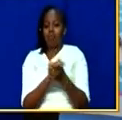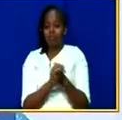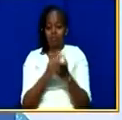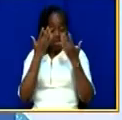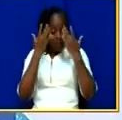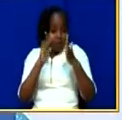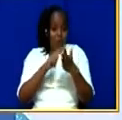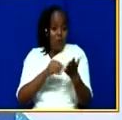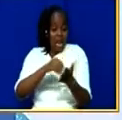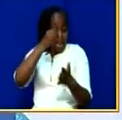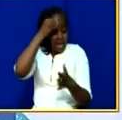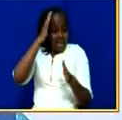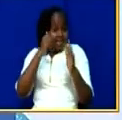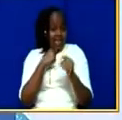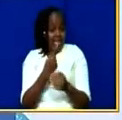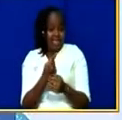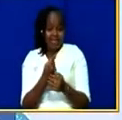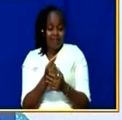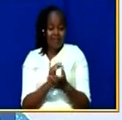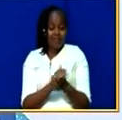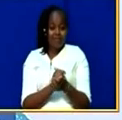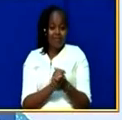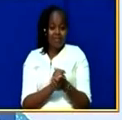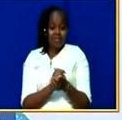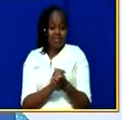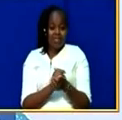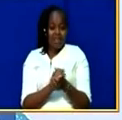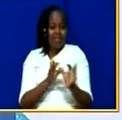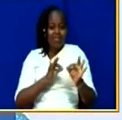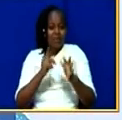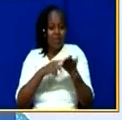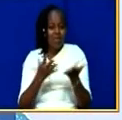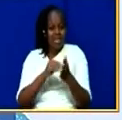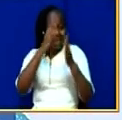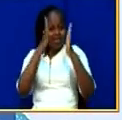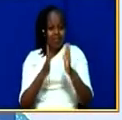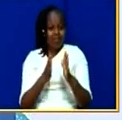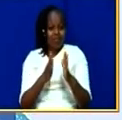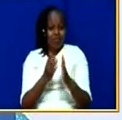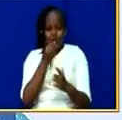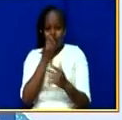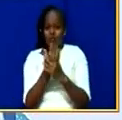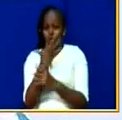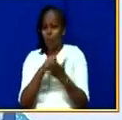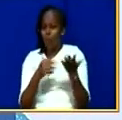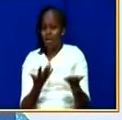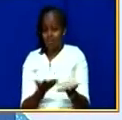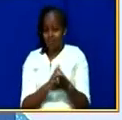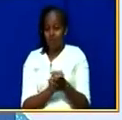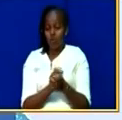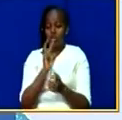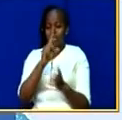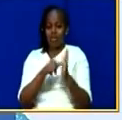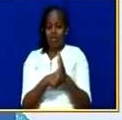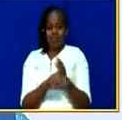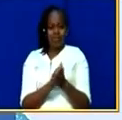learner is. I don't know where what he defines or she defines a food crop is. Okay. We'll get to see that. What do